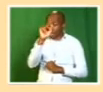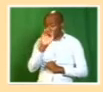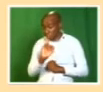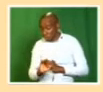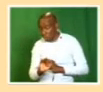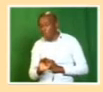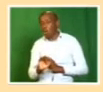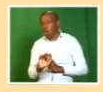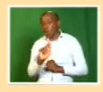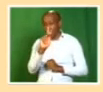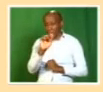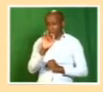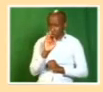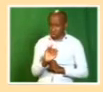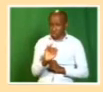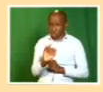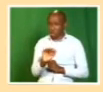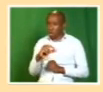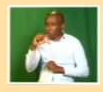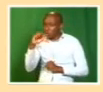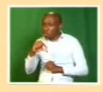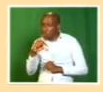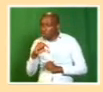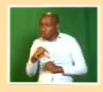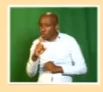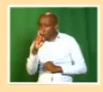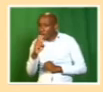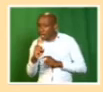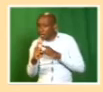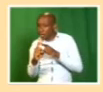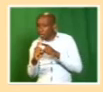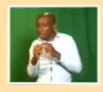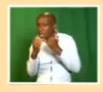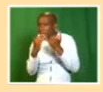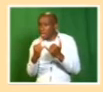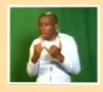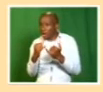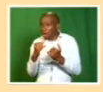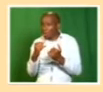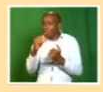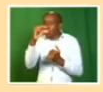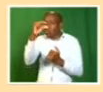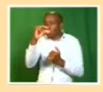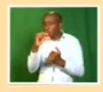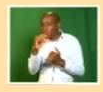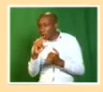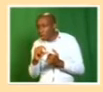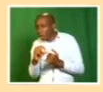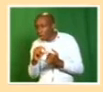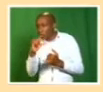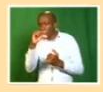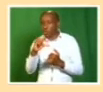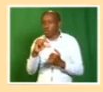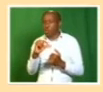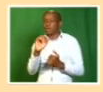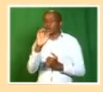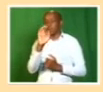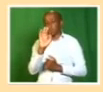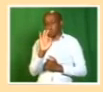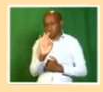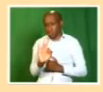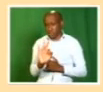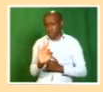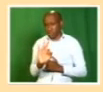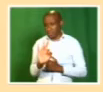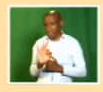2, like we have. Then here q is the coefficient of x. So we come check here. The coefficient of x is 3, which means q is equals